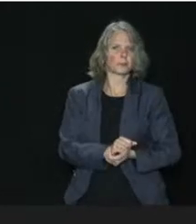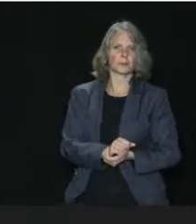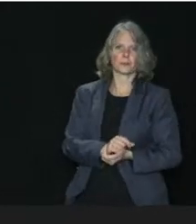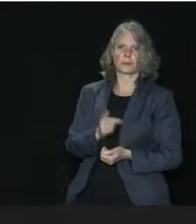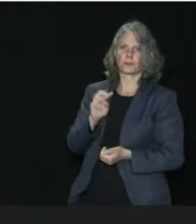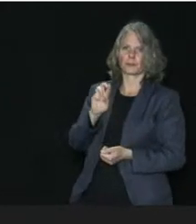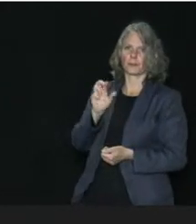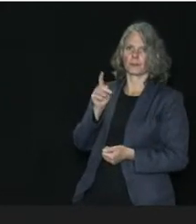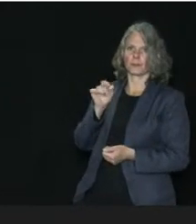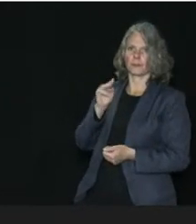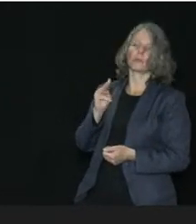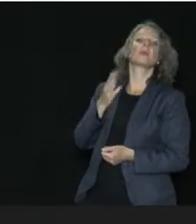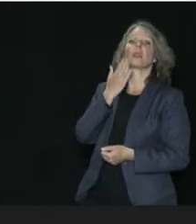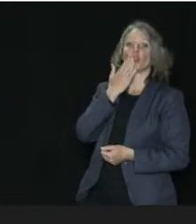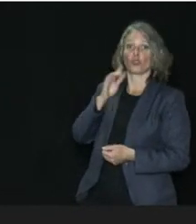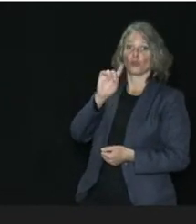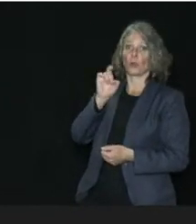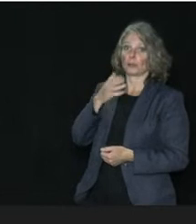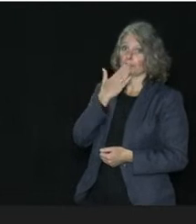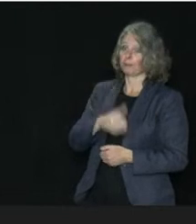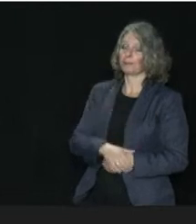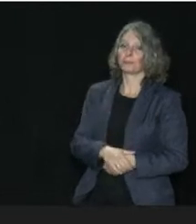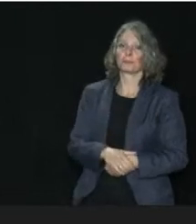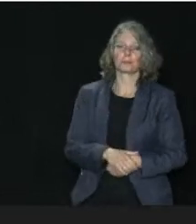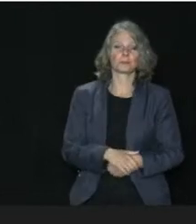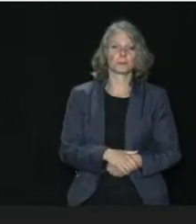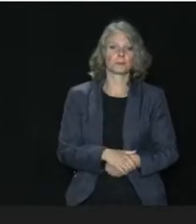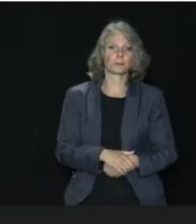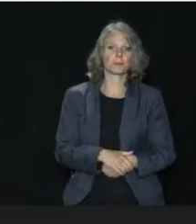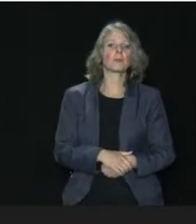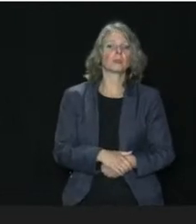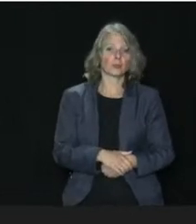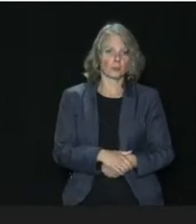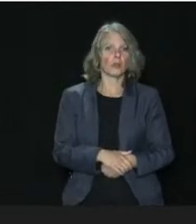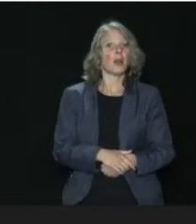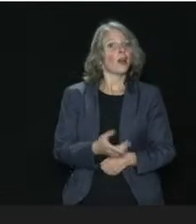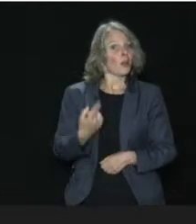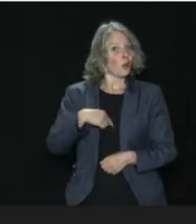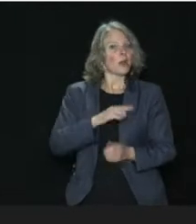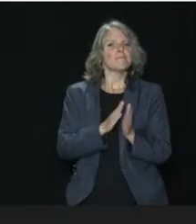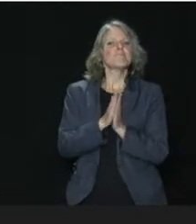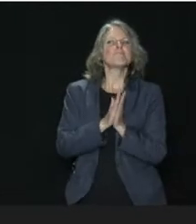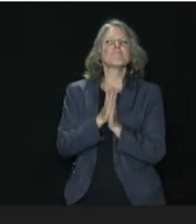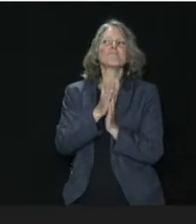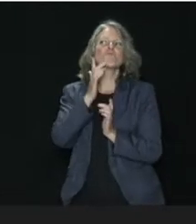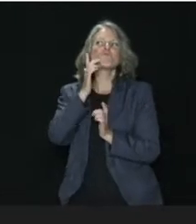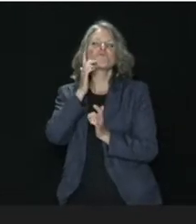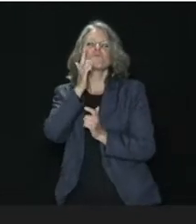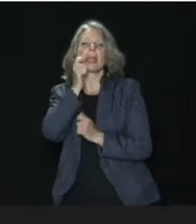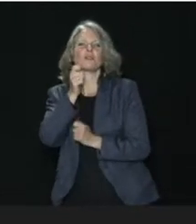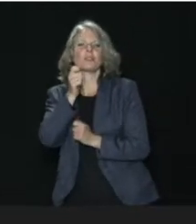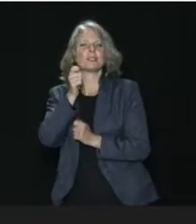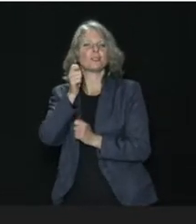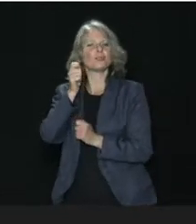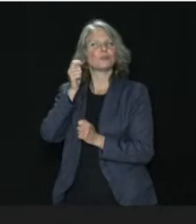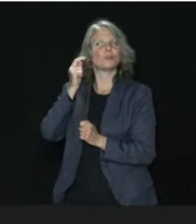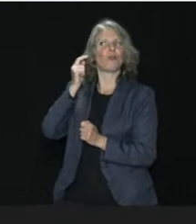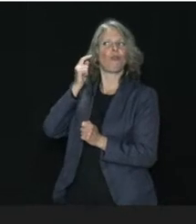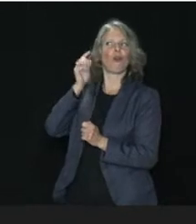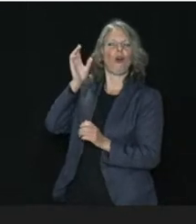That's an excellent question, and I think that we're all interested in the approach